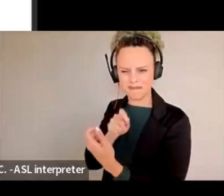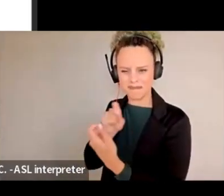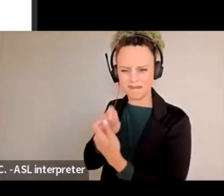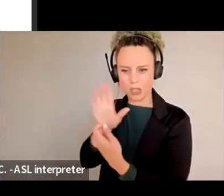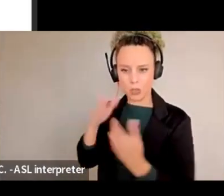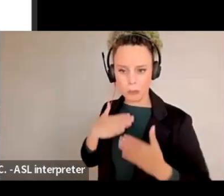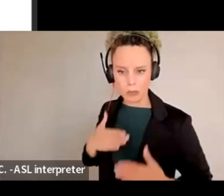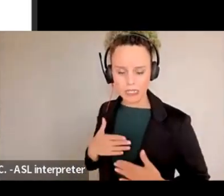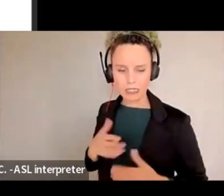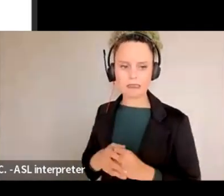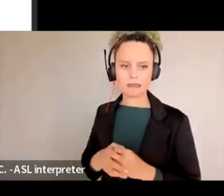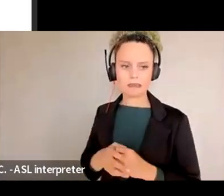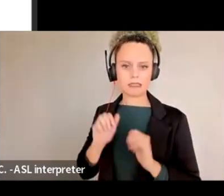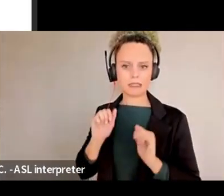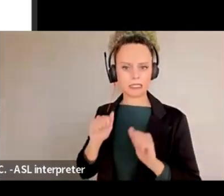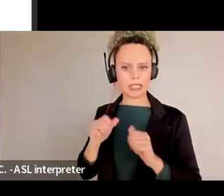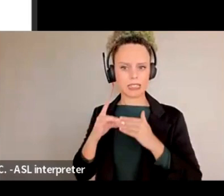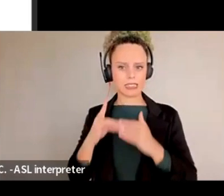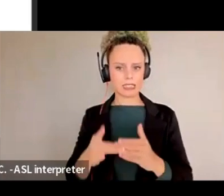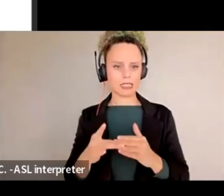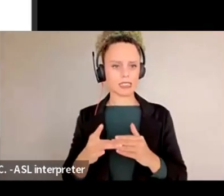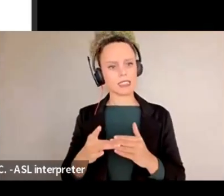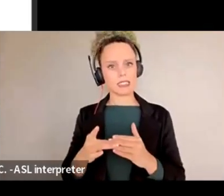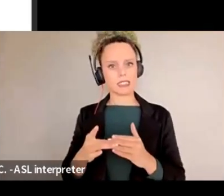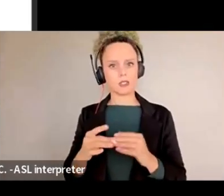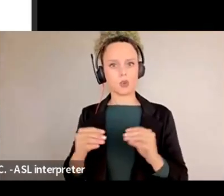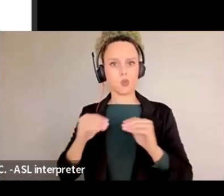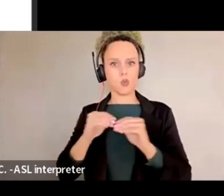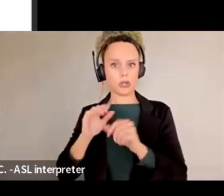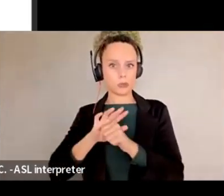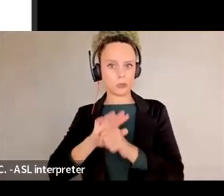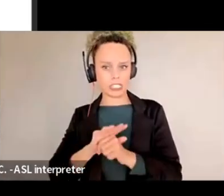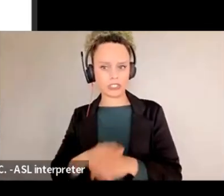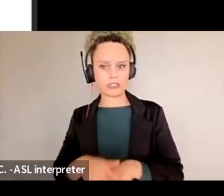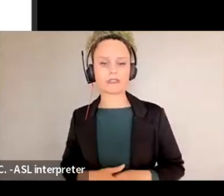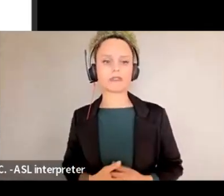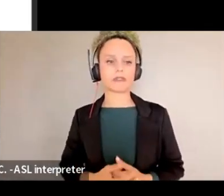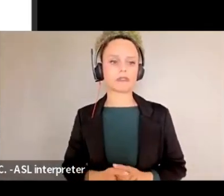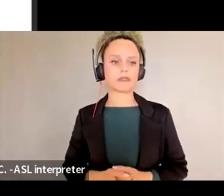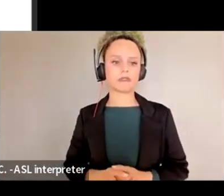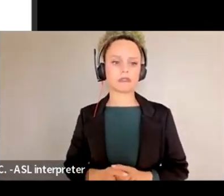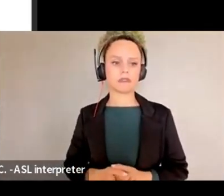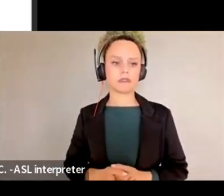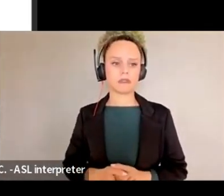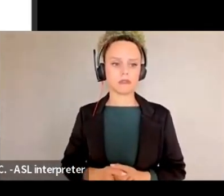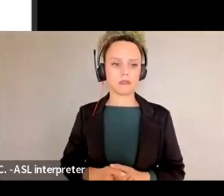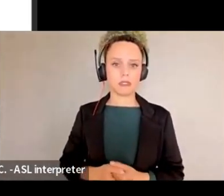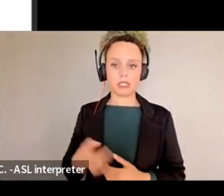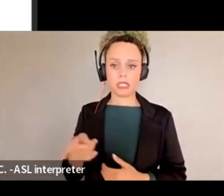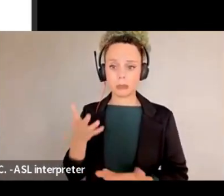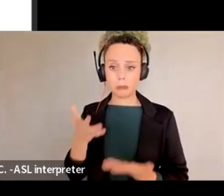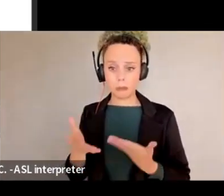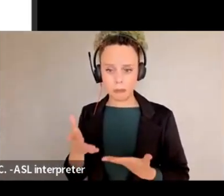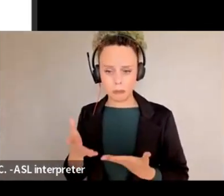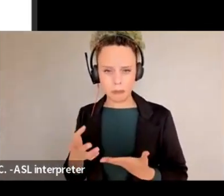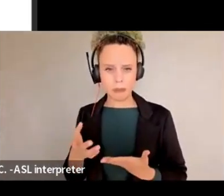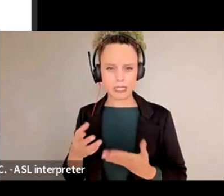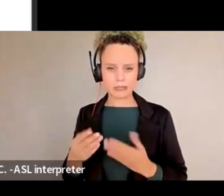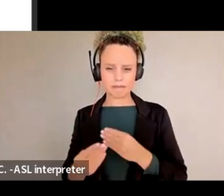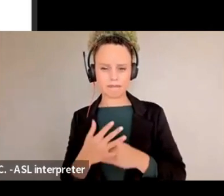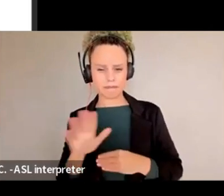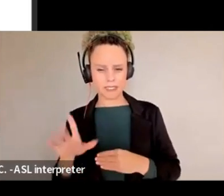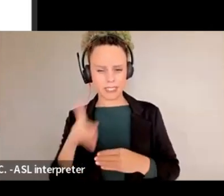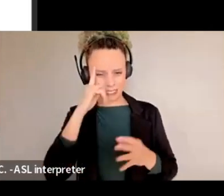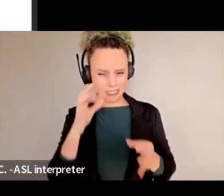very expensive and custom to their body, which can lead to even more pressures to not change someone's body